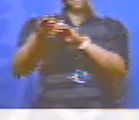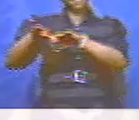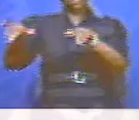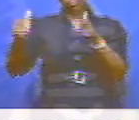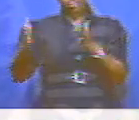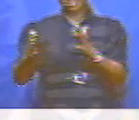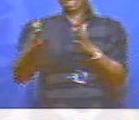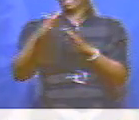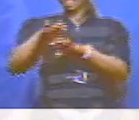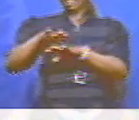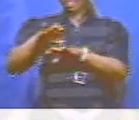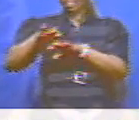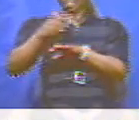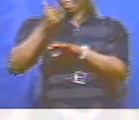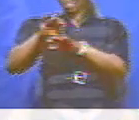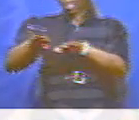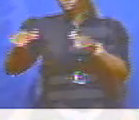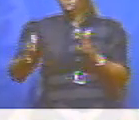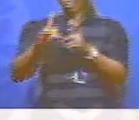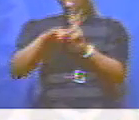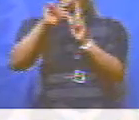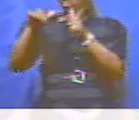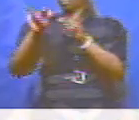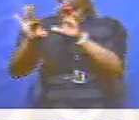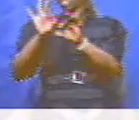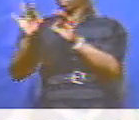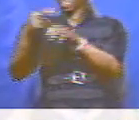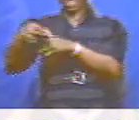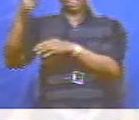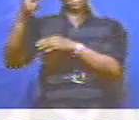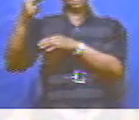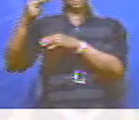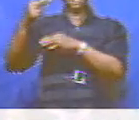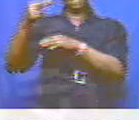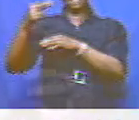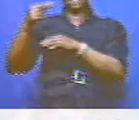comes to FINA, to selections, is the swimmer with the highest FINA